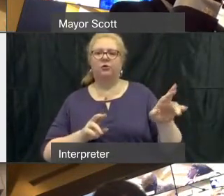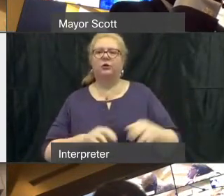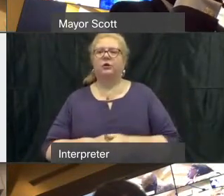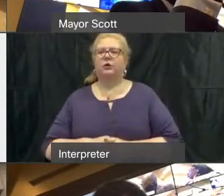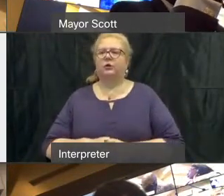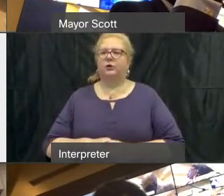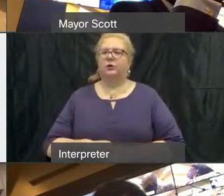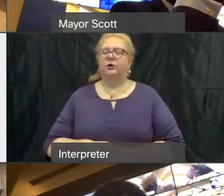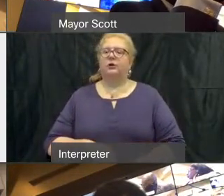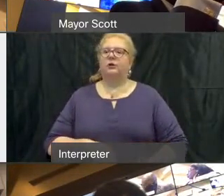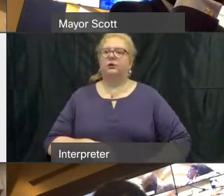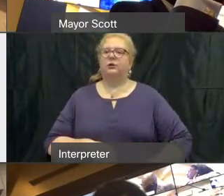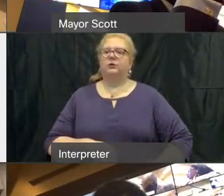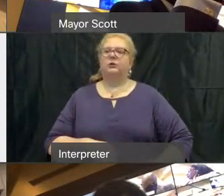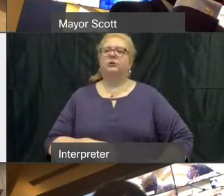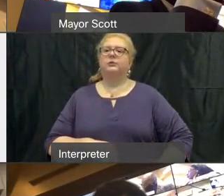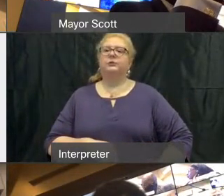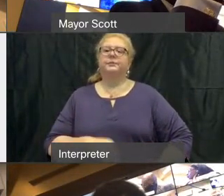thank you,